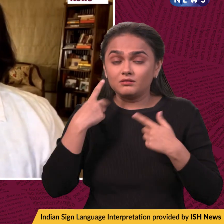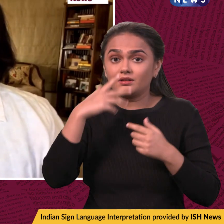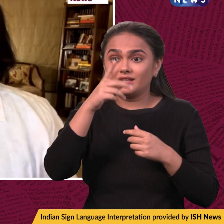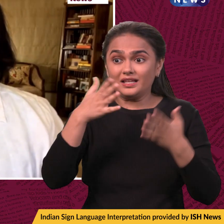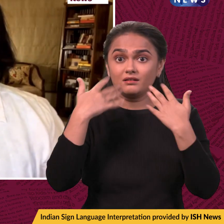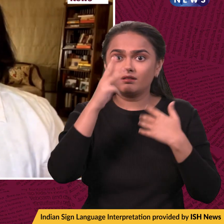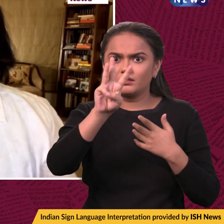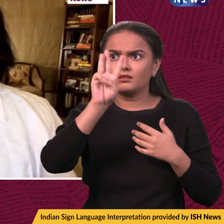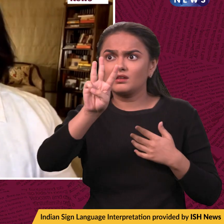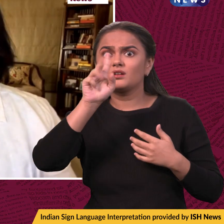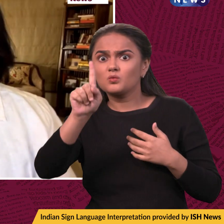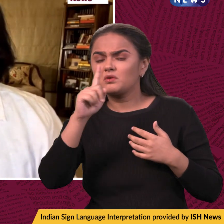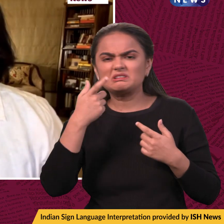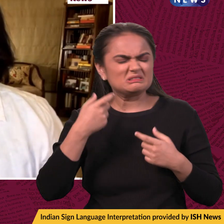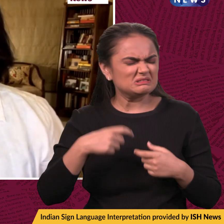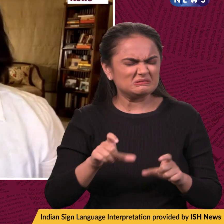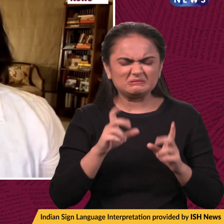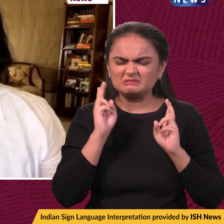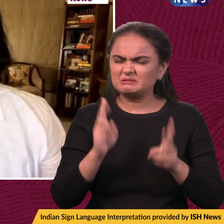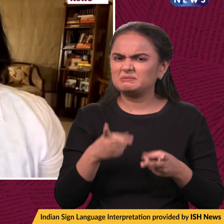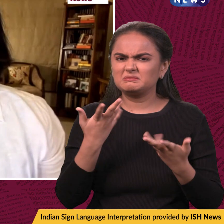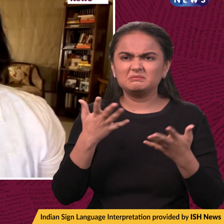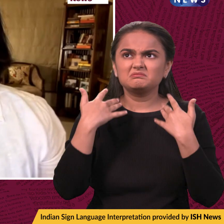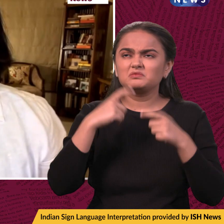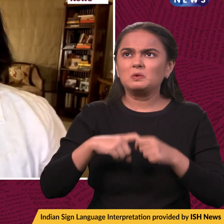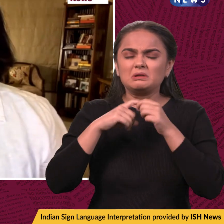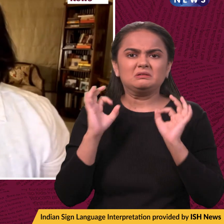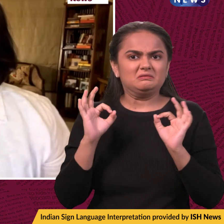of 331, which is in the very poor category.